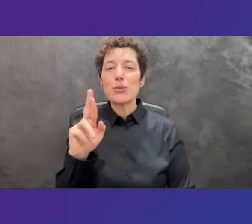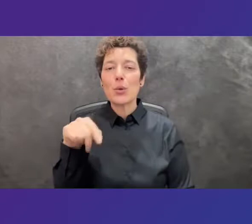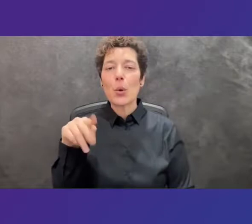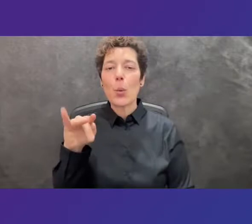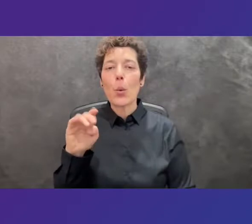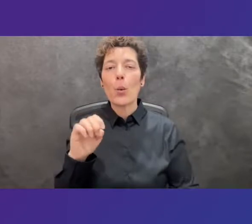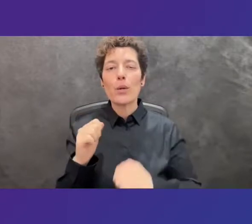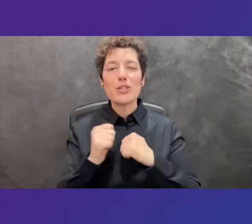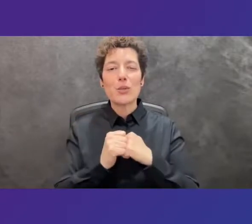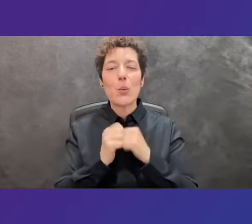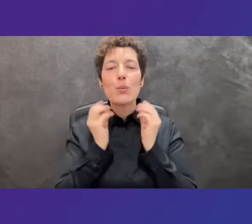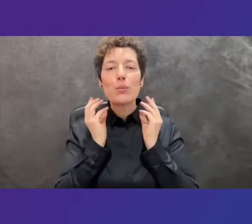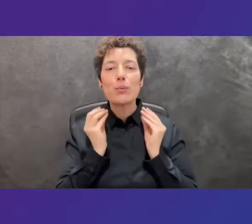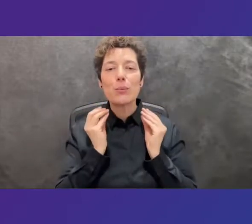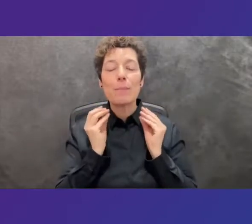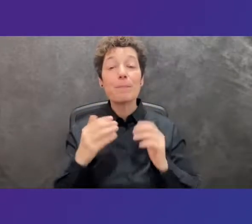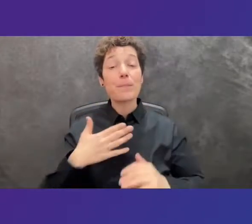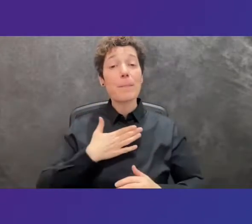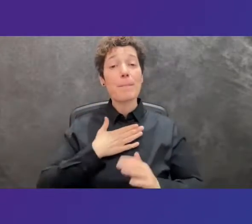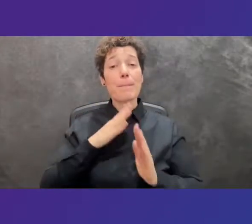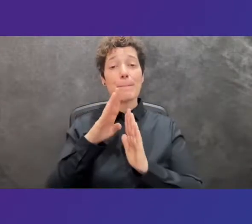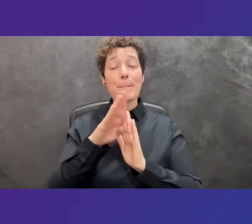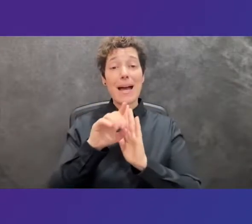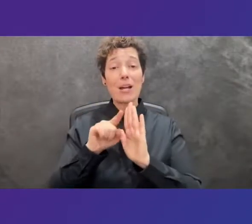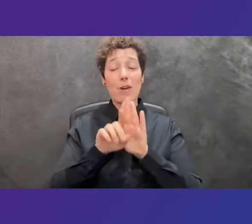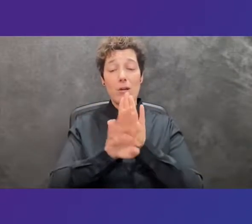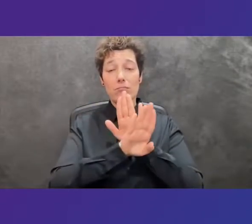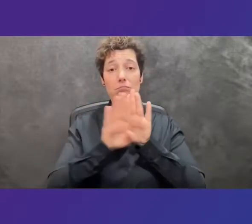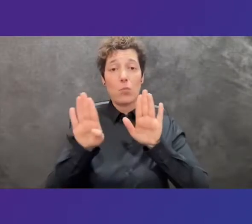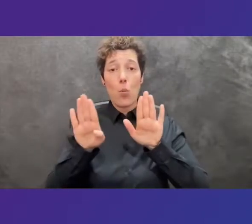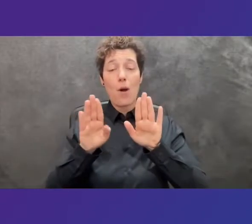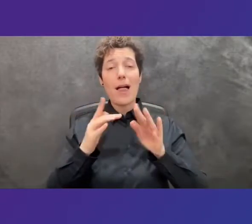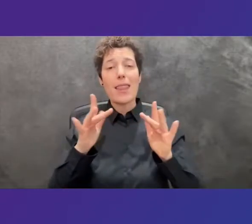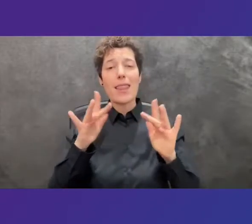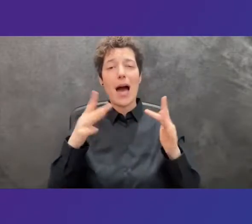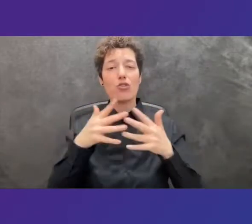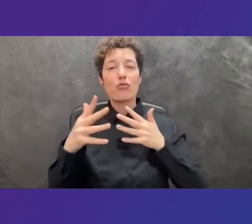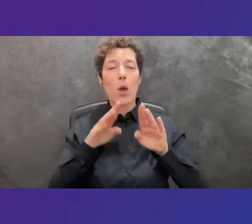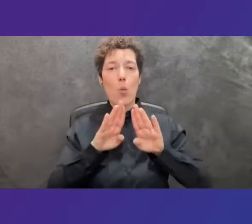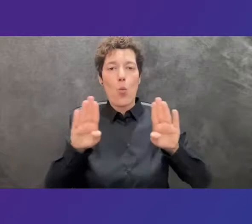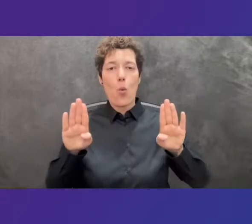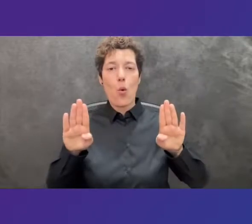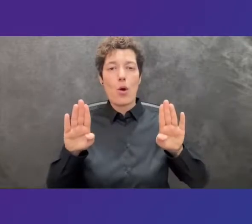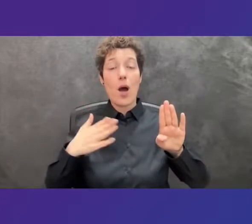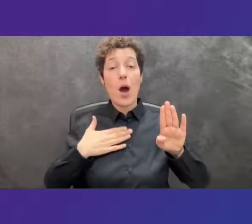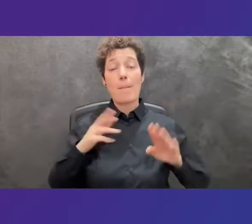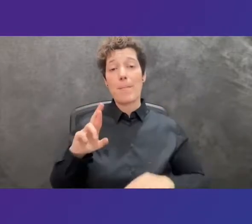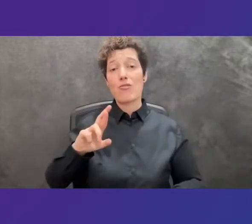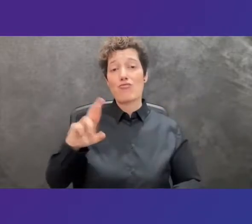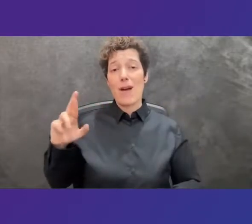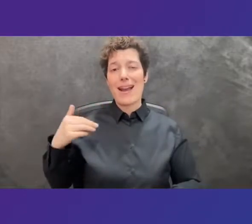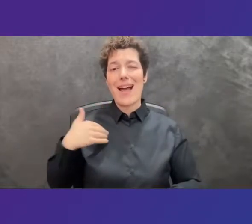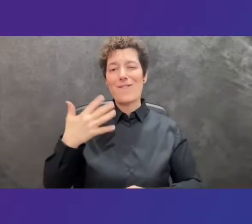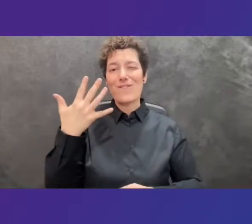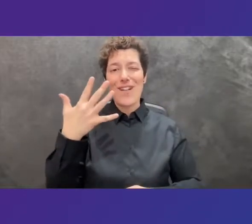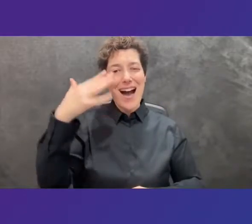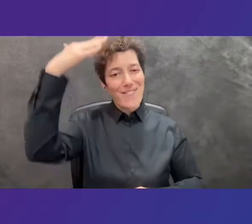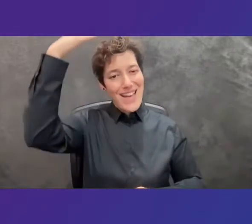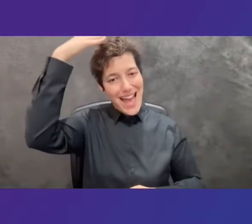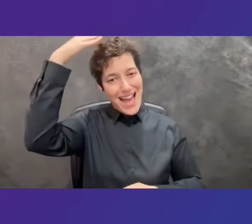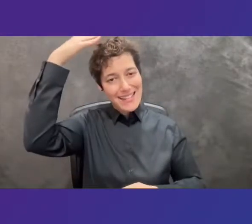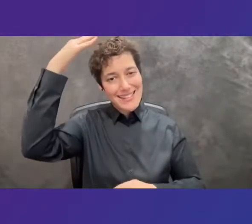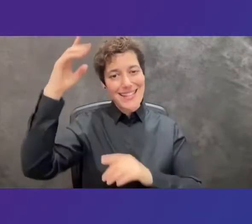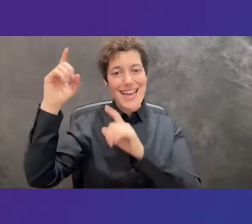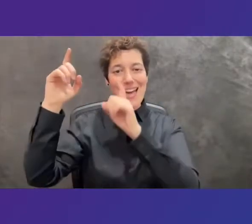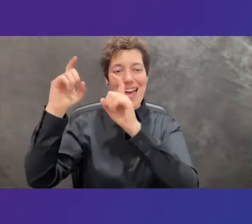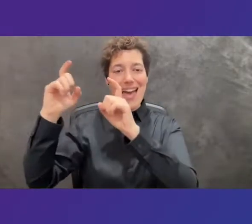In my background, I have a light gray wall. To my right, there are five hats that are hanging.